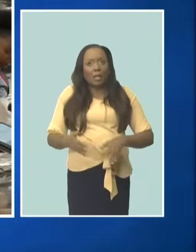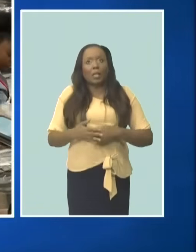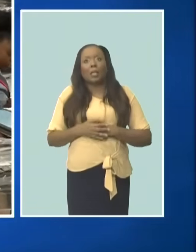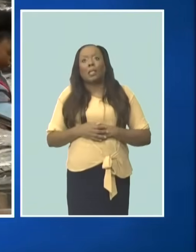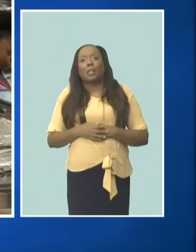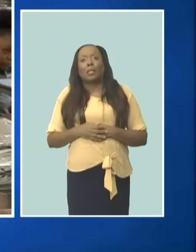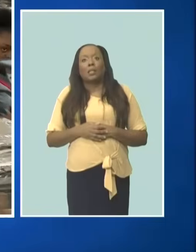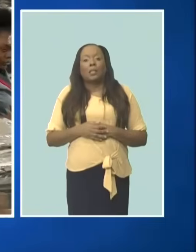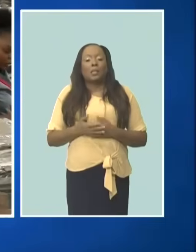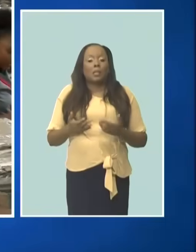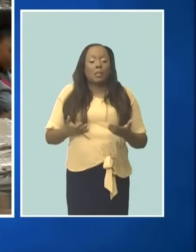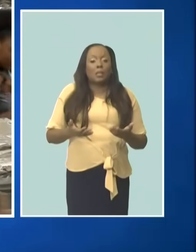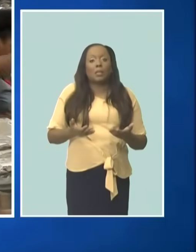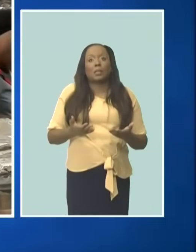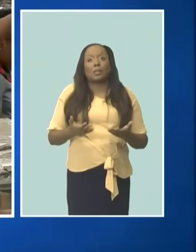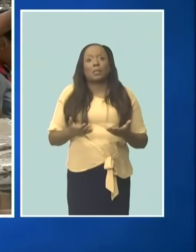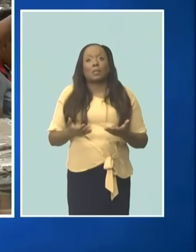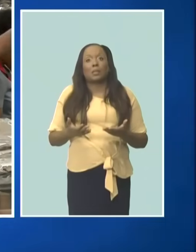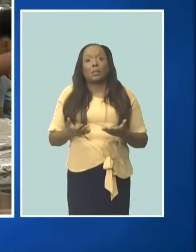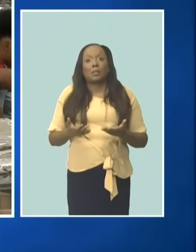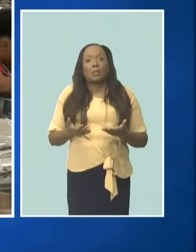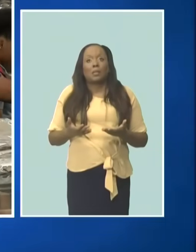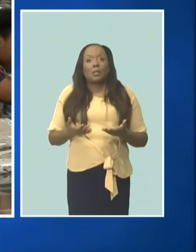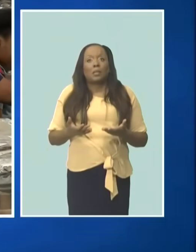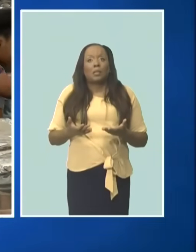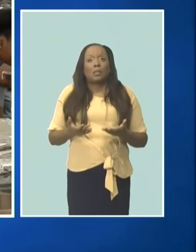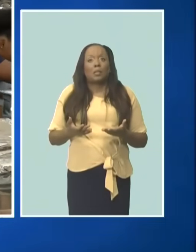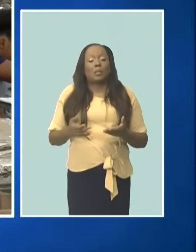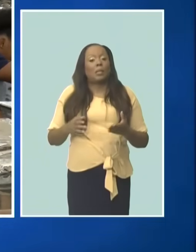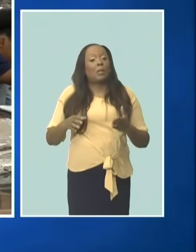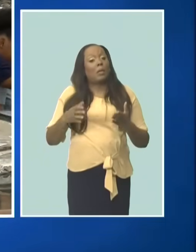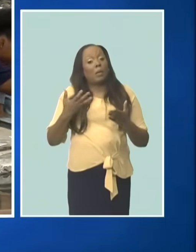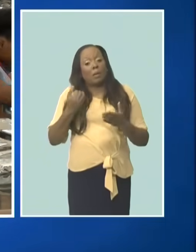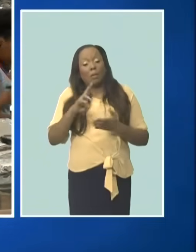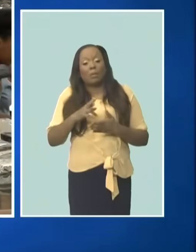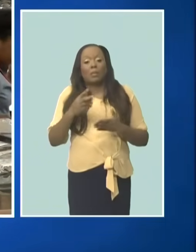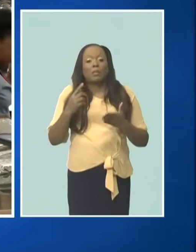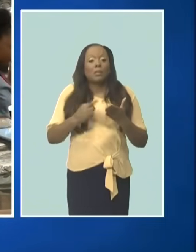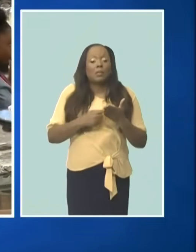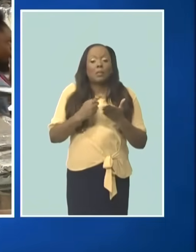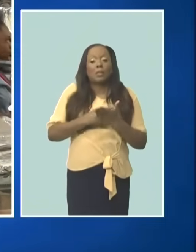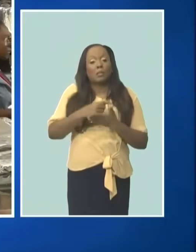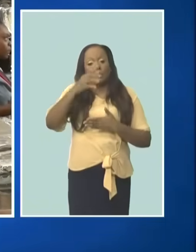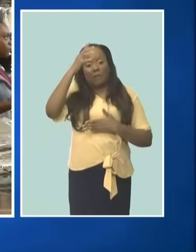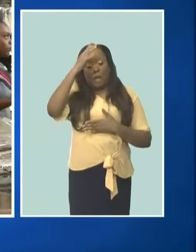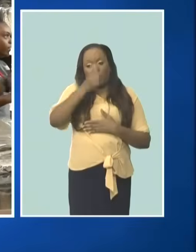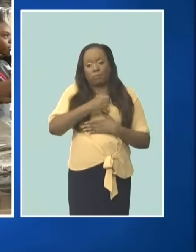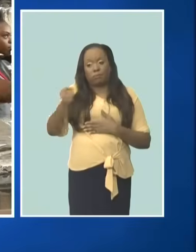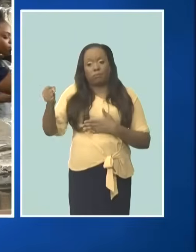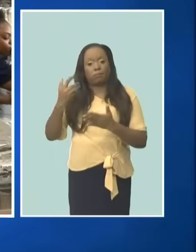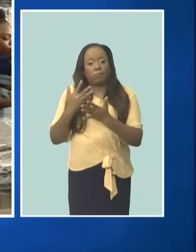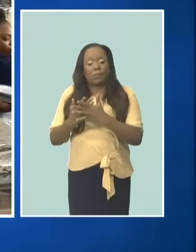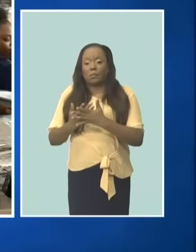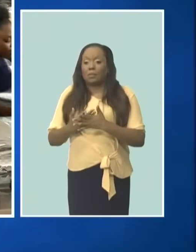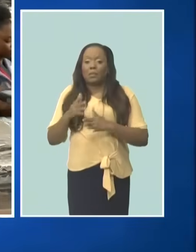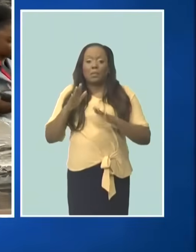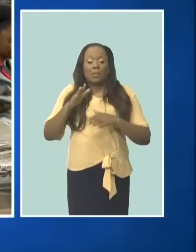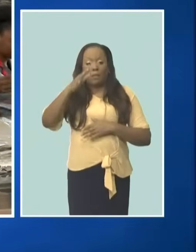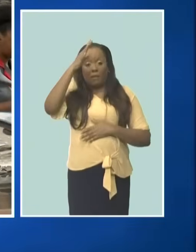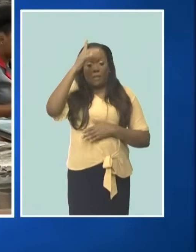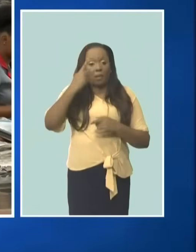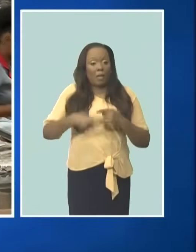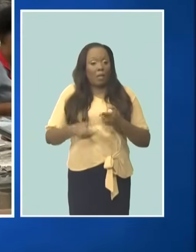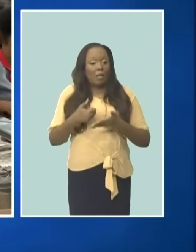death or in terms of the fact that the father is now in prison. So he's not there to give